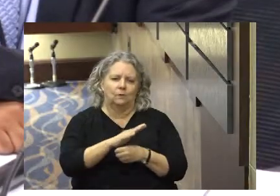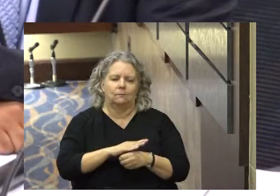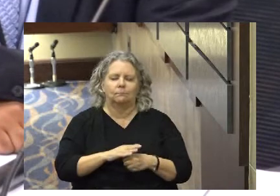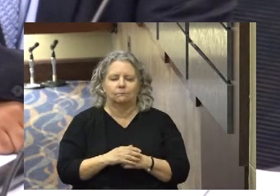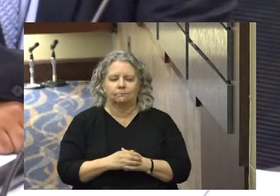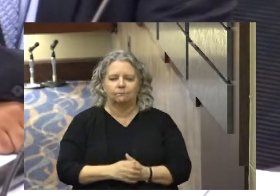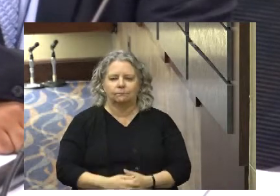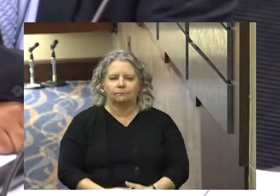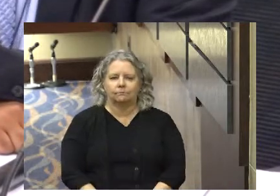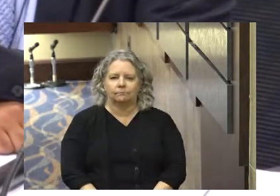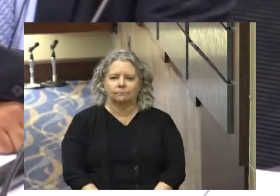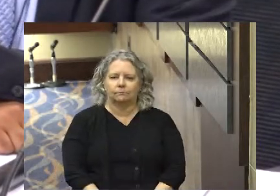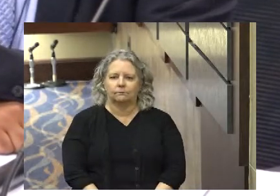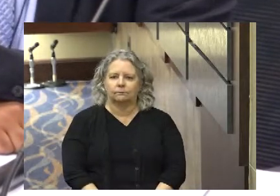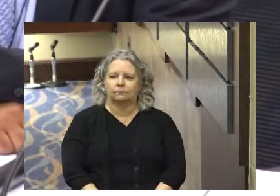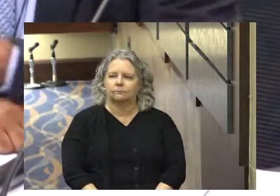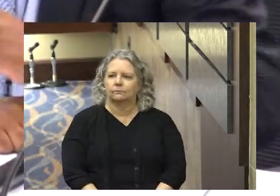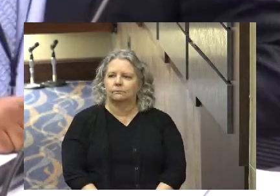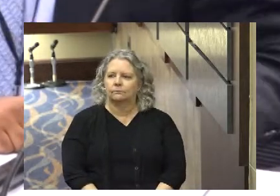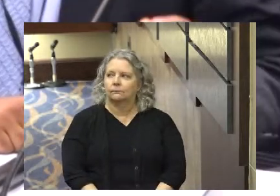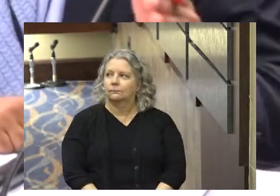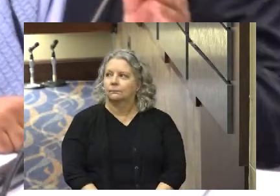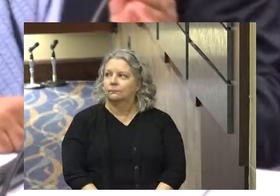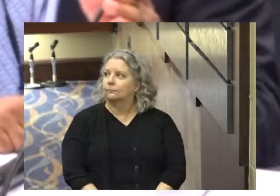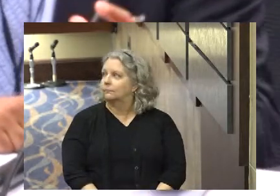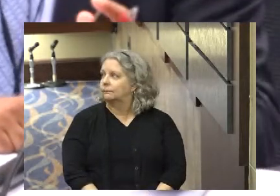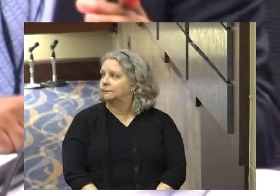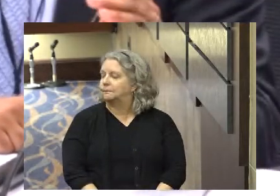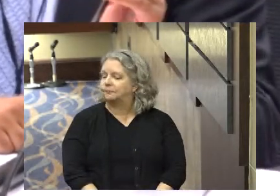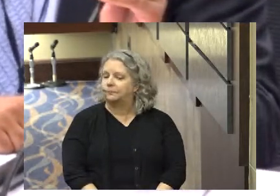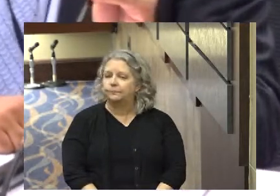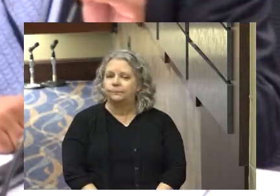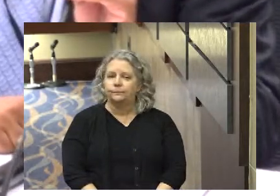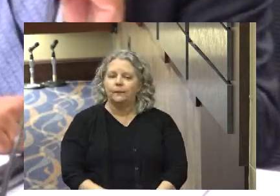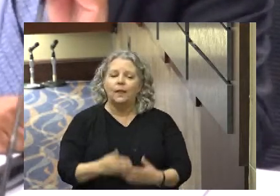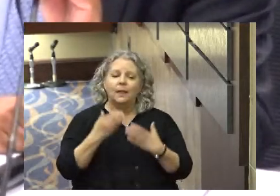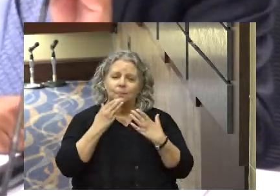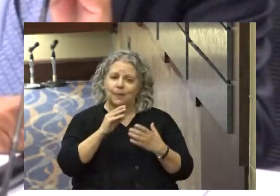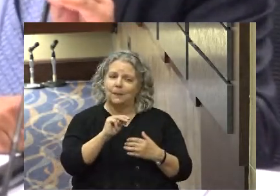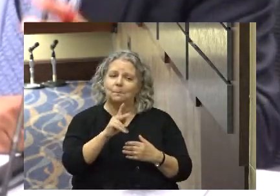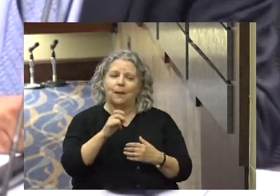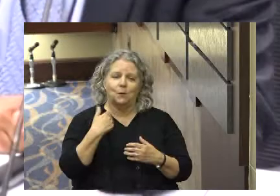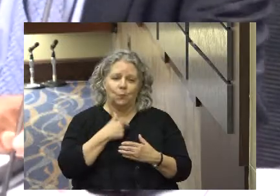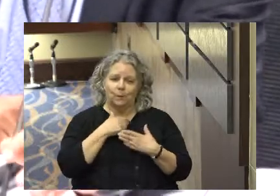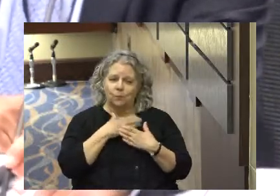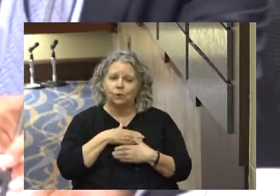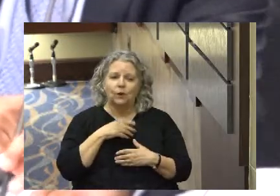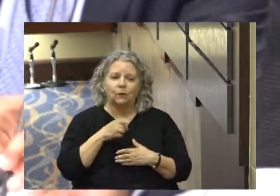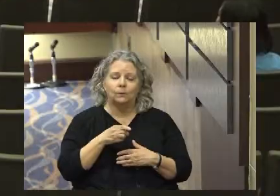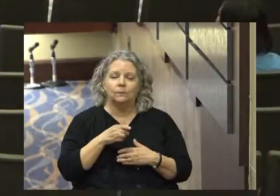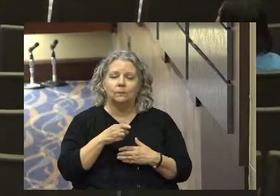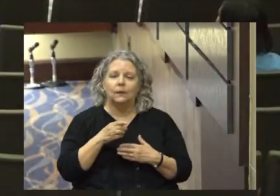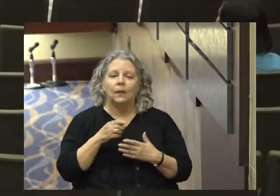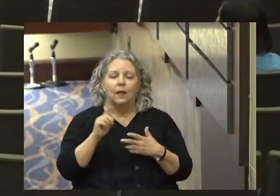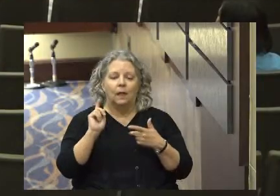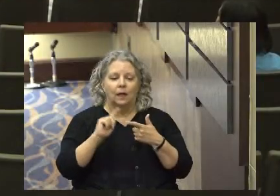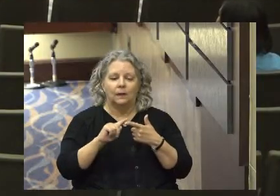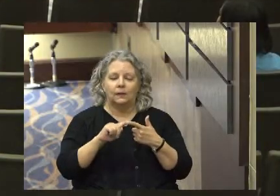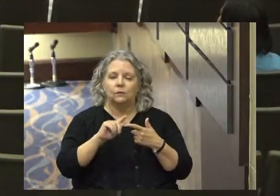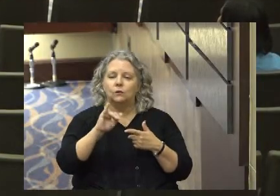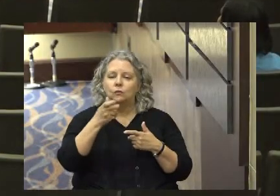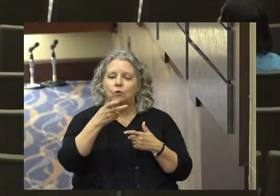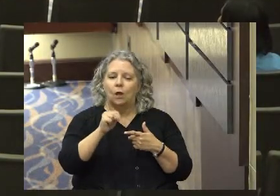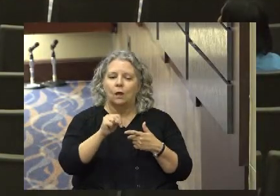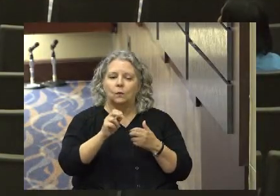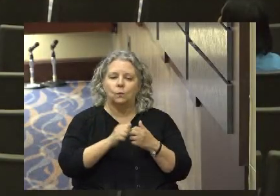Thanks so much, Mike. We appreciate you. Okay. Up next, we'll have John with Habitat.